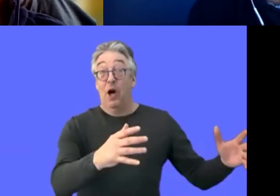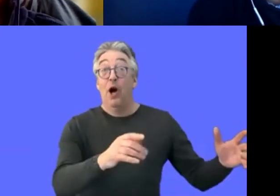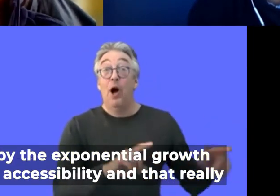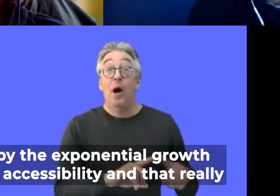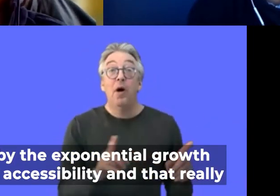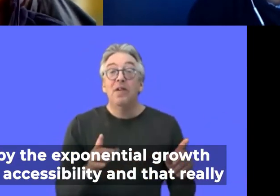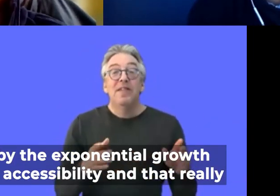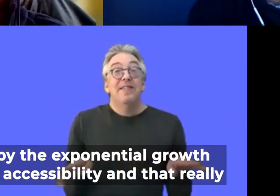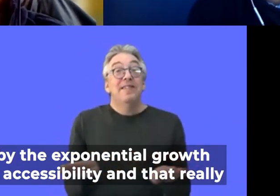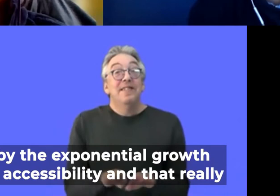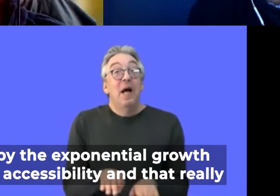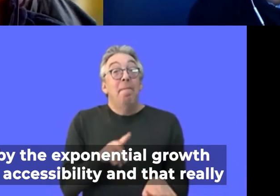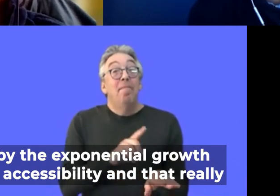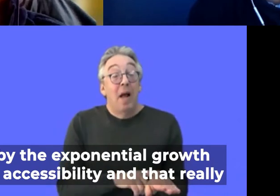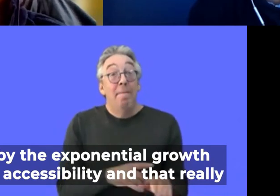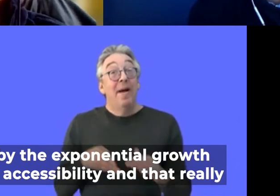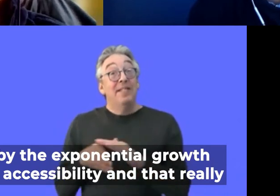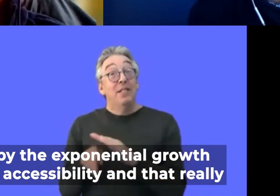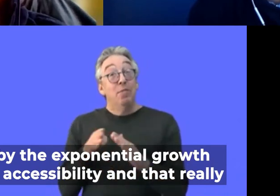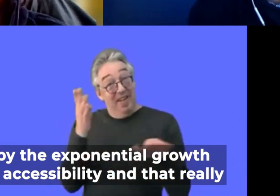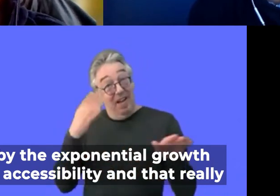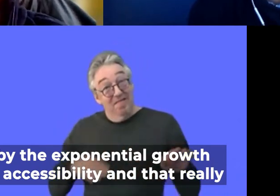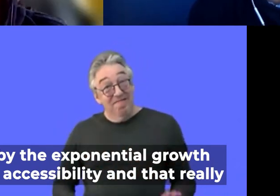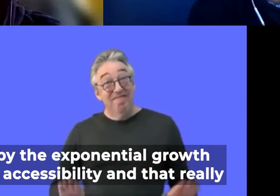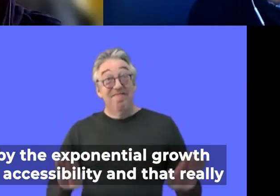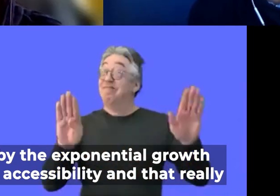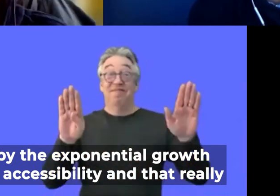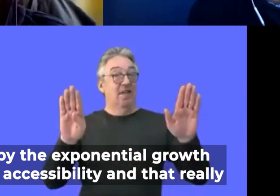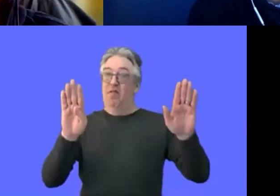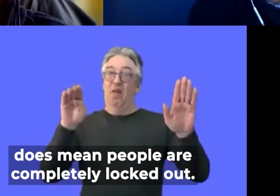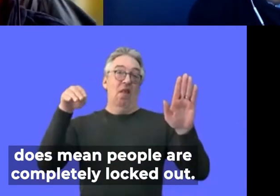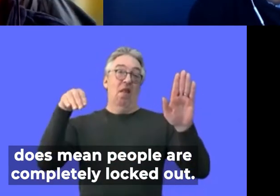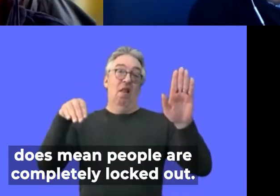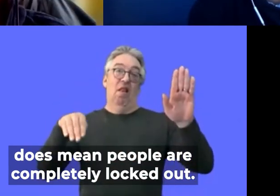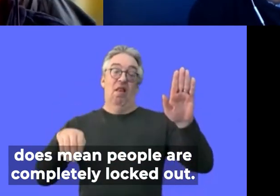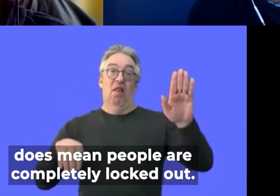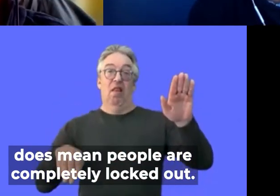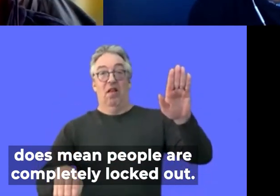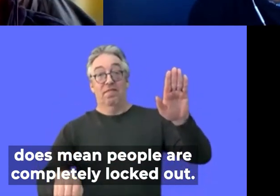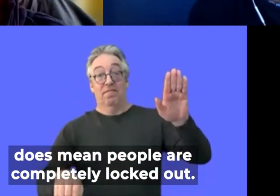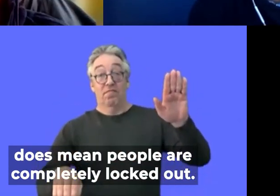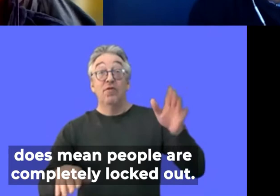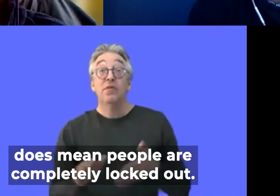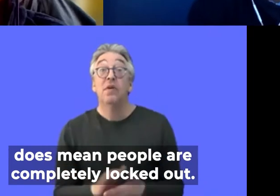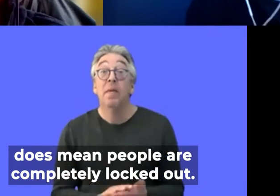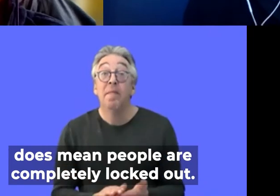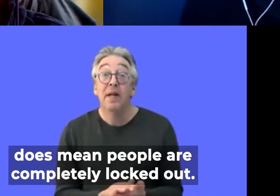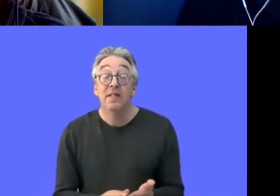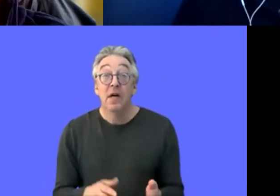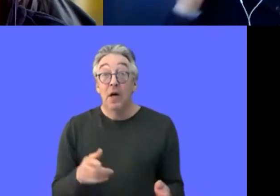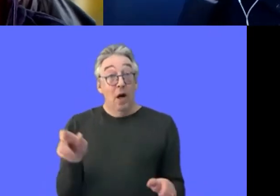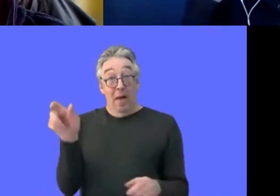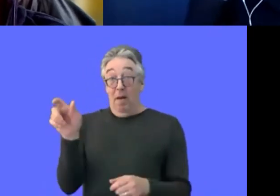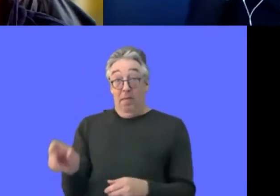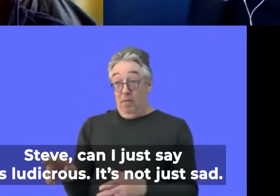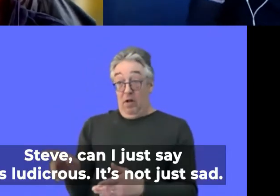accompanied by the exponential growth of accessibility. And that really does mean people are completely locked out.